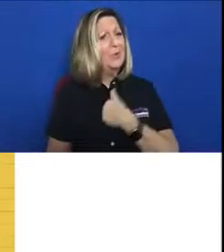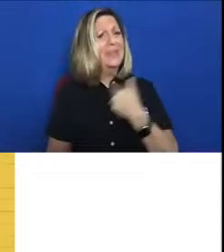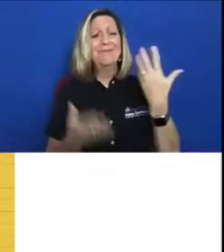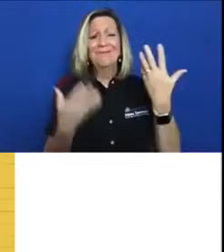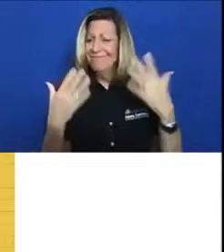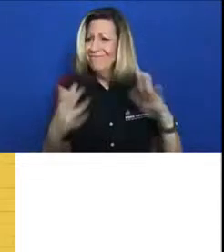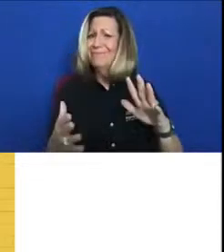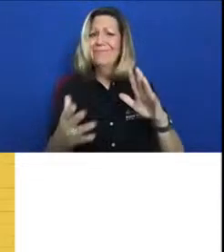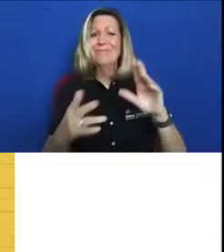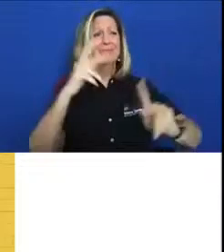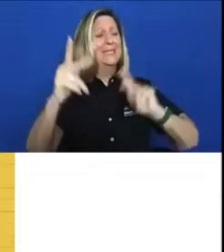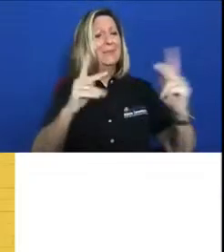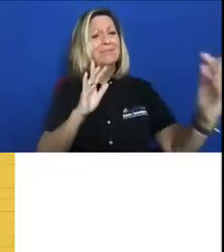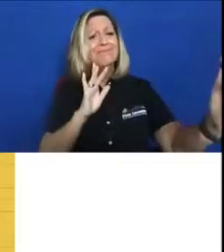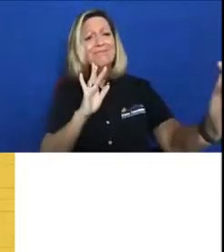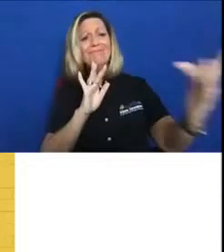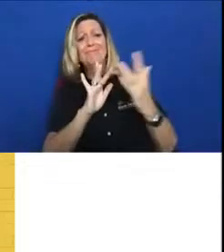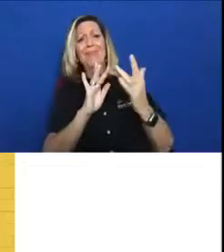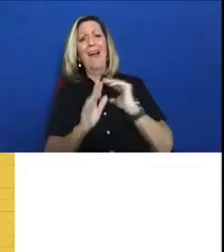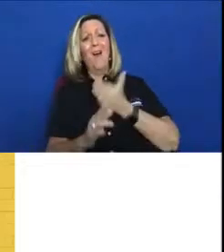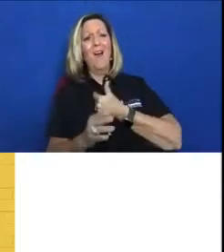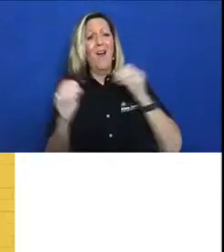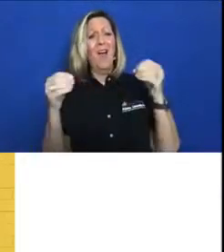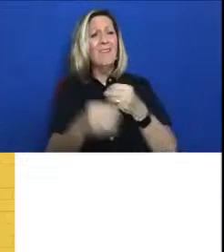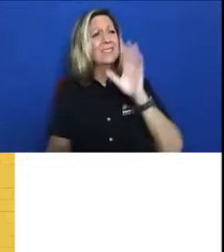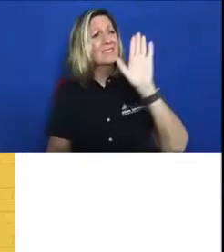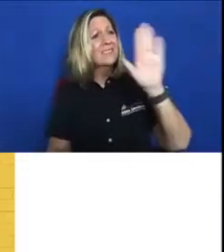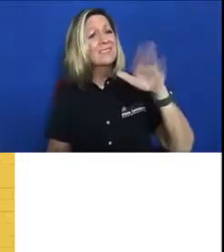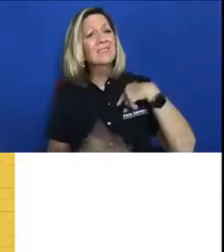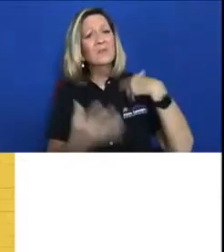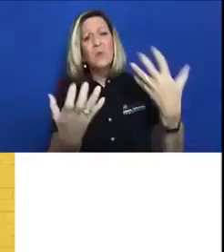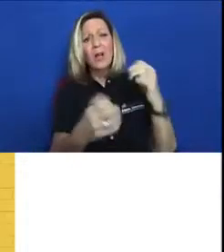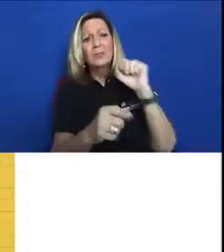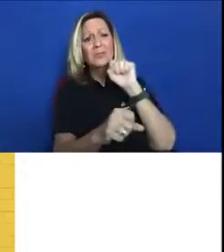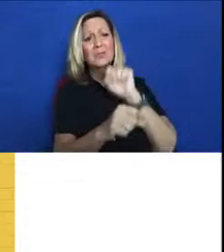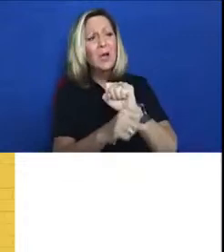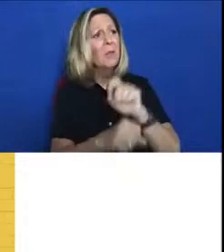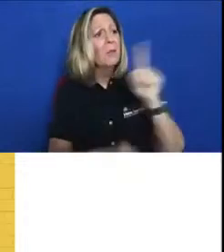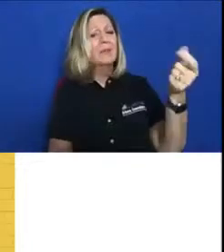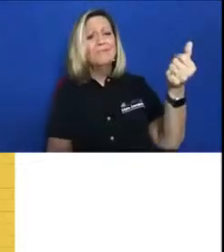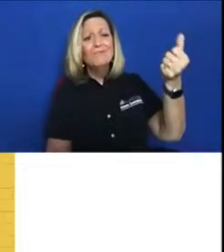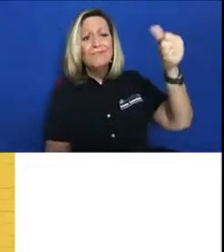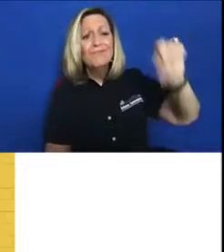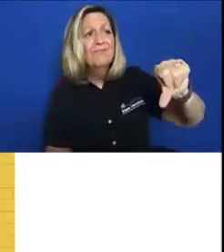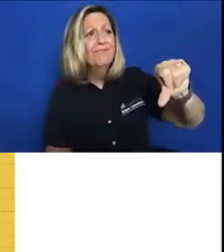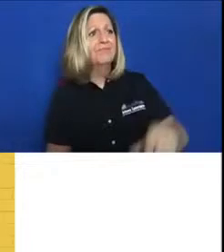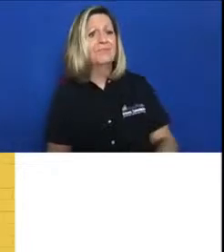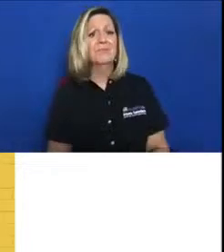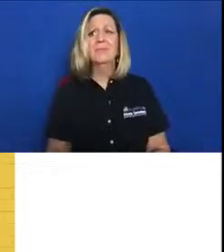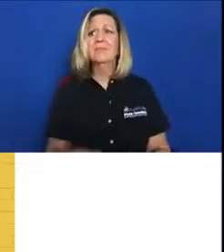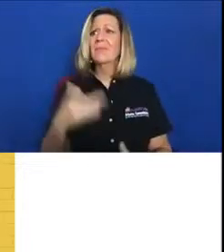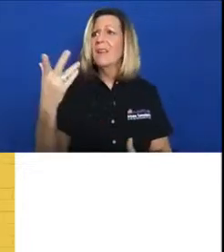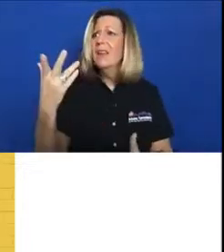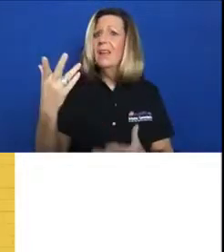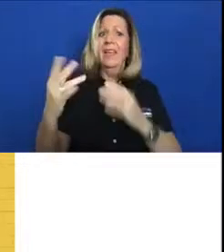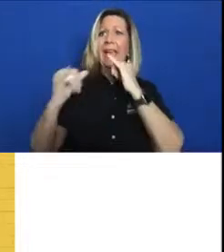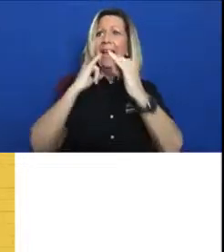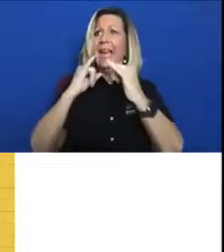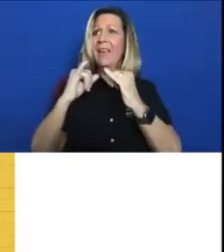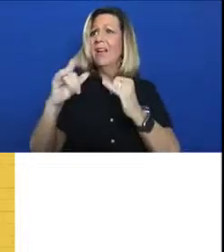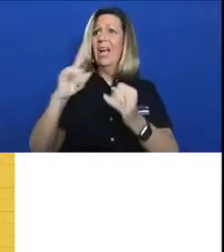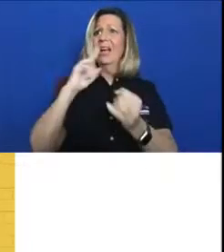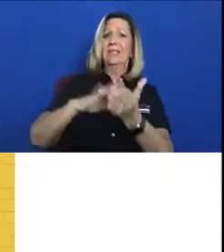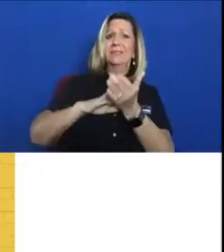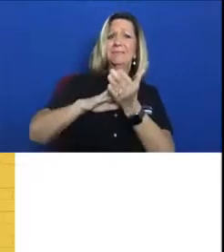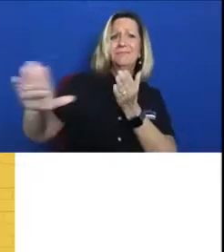Here at the Arizona Commission for the Deaf and Hard of Hearing, we have had many people contact our office saying that they want a job, but